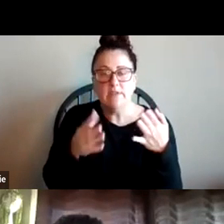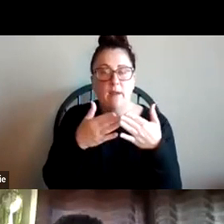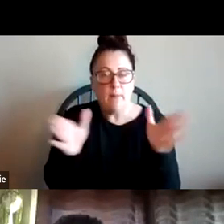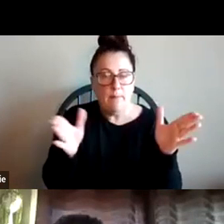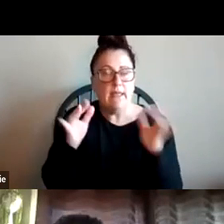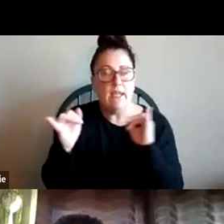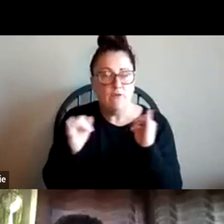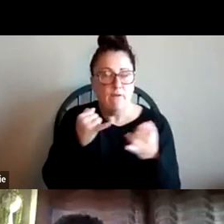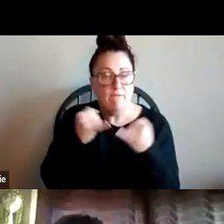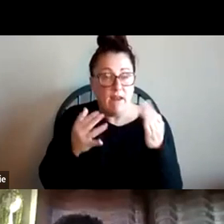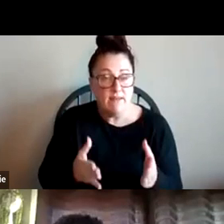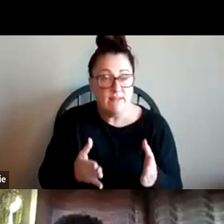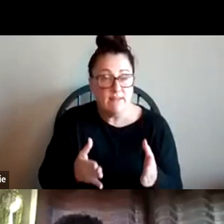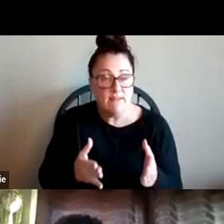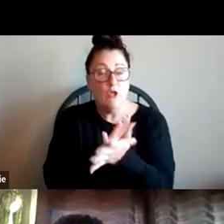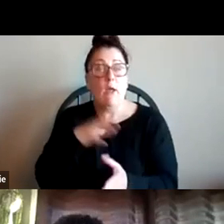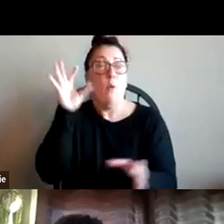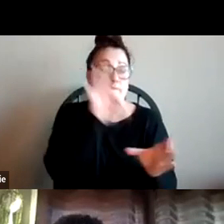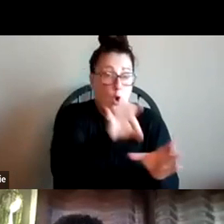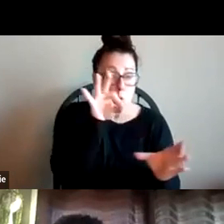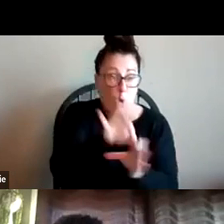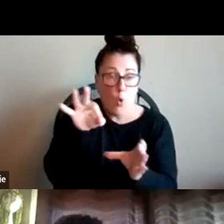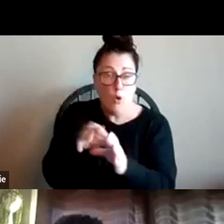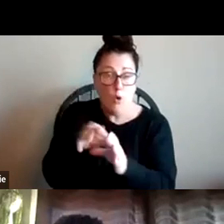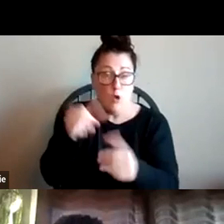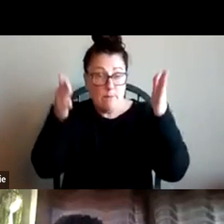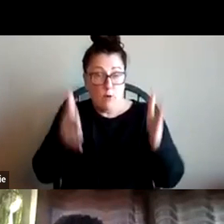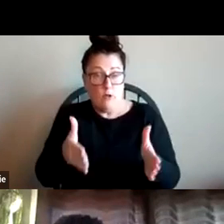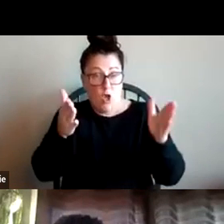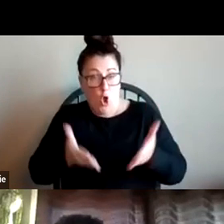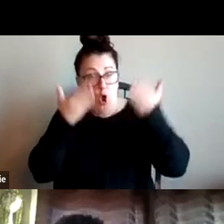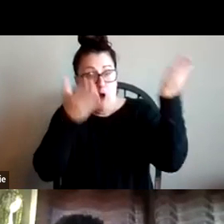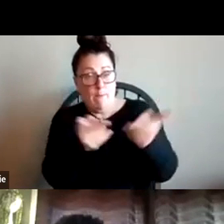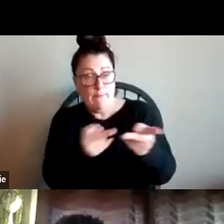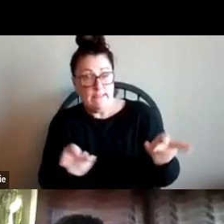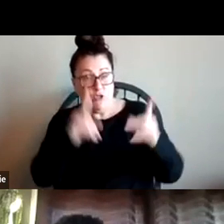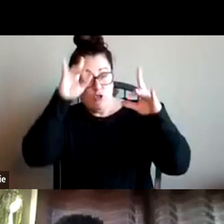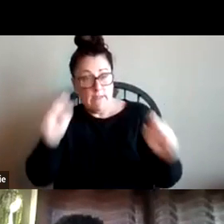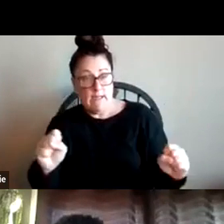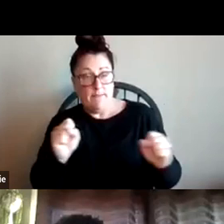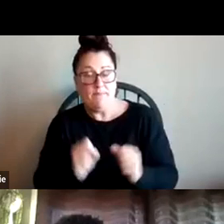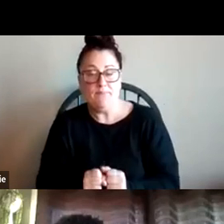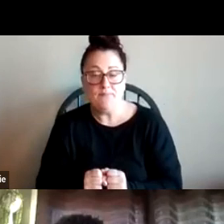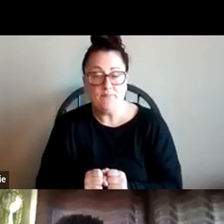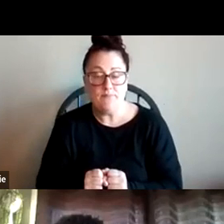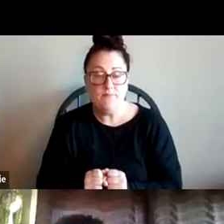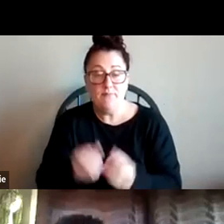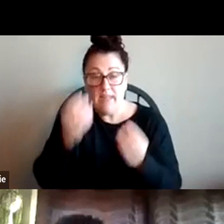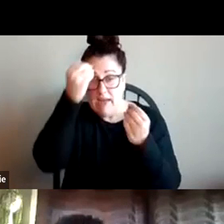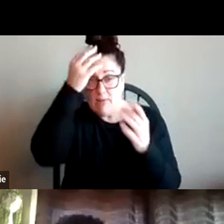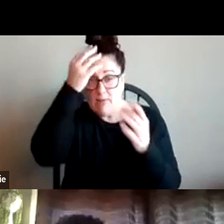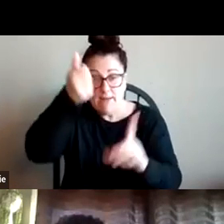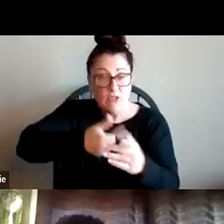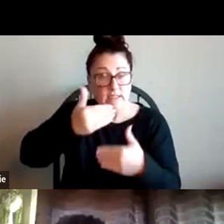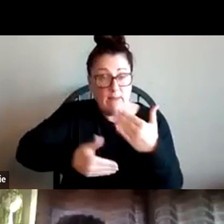finalists, the school committee will vote on which candidate to offer the position of superintendent. Information on each step